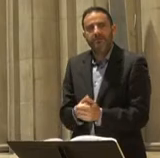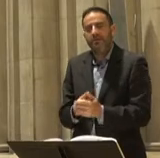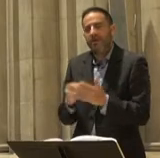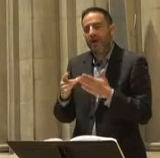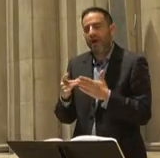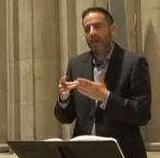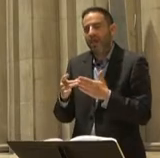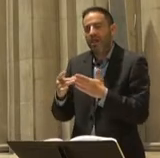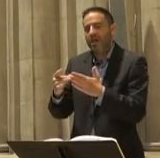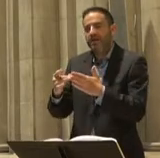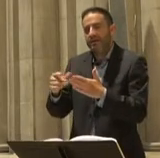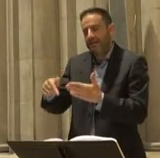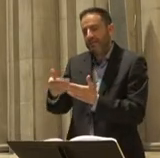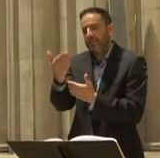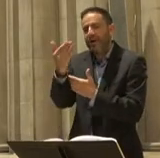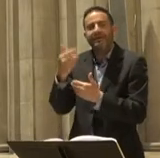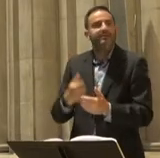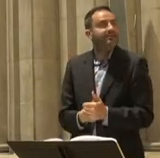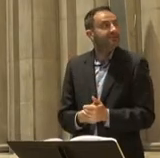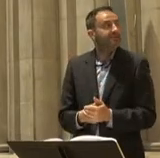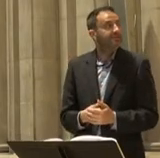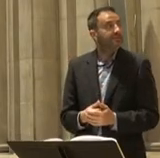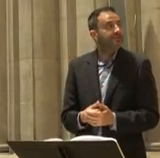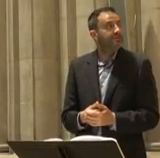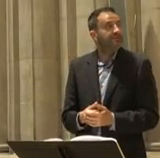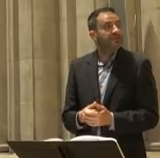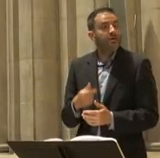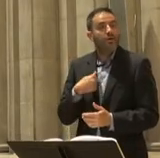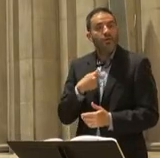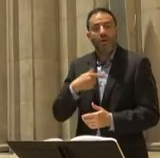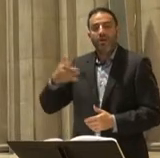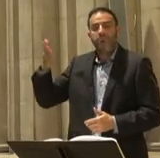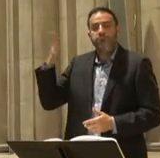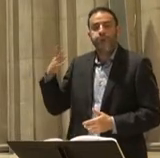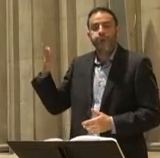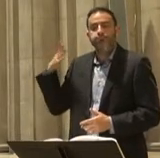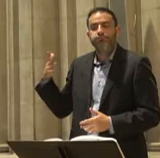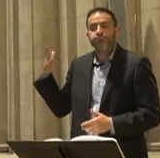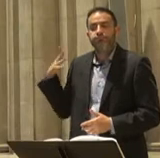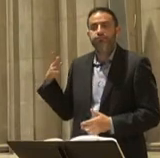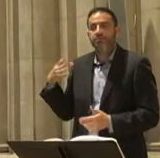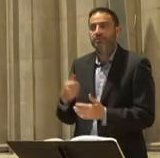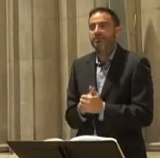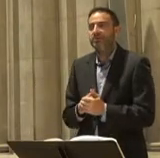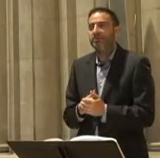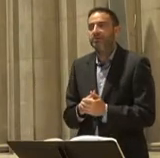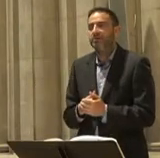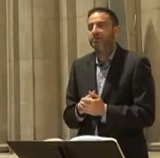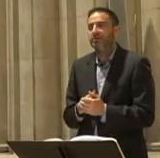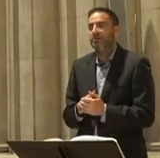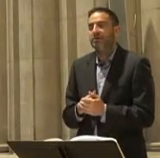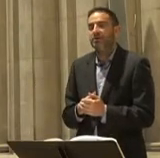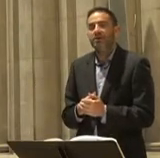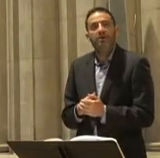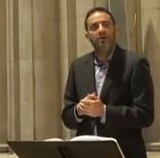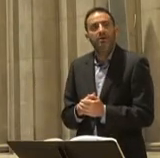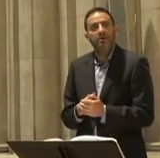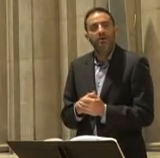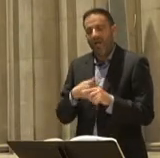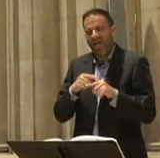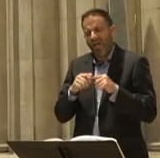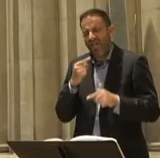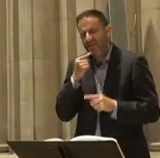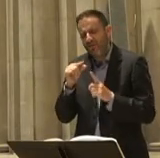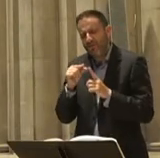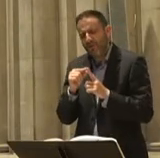the procession this morning. We used to learn them with the monomic, or I can't say the